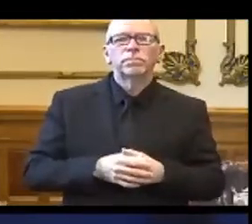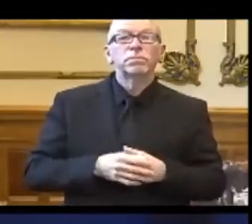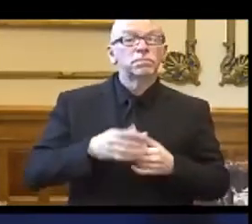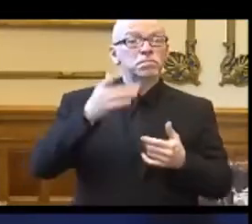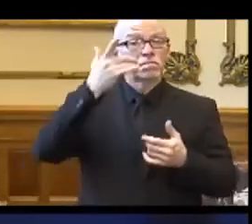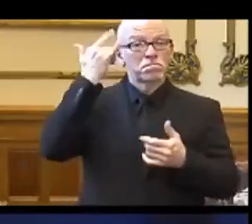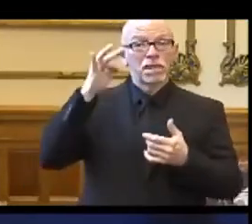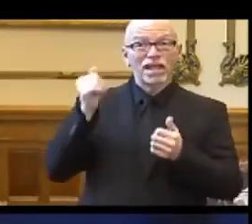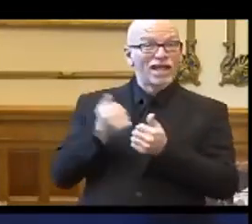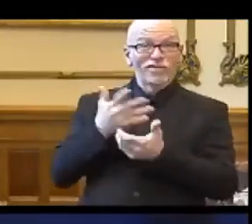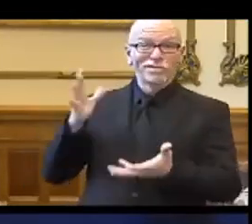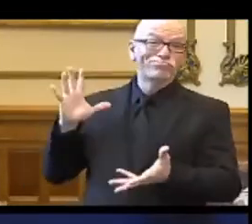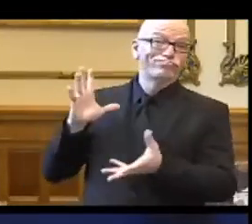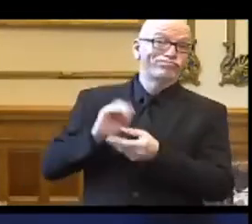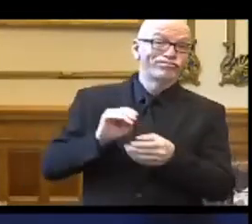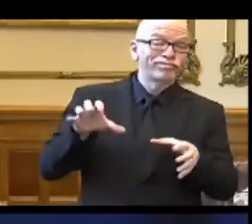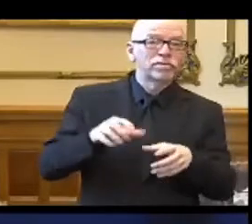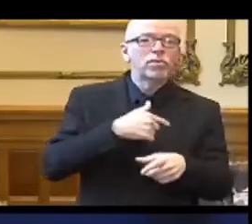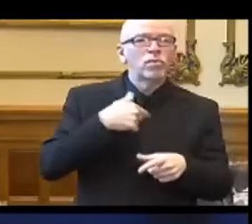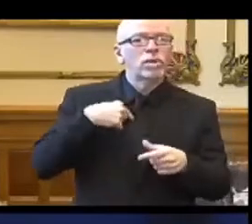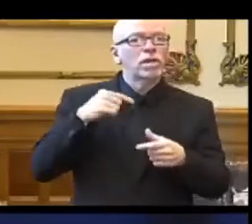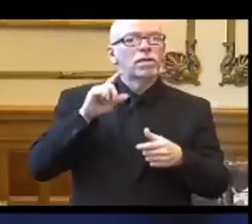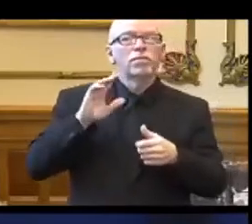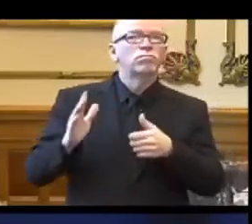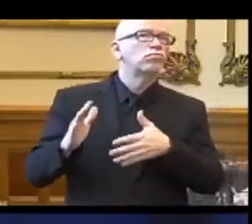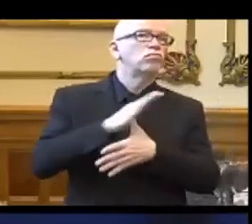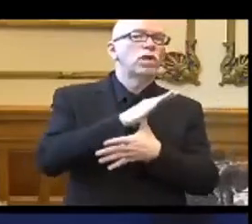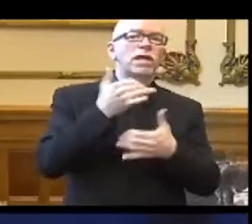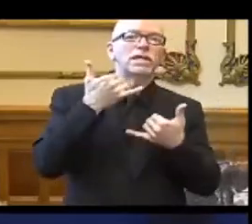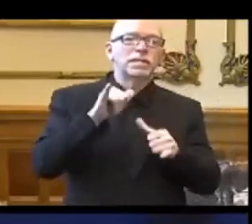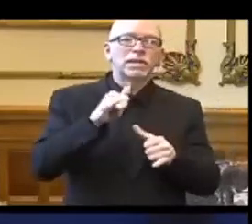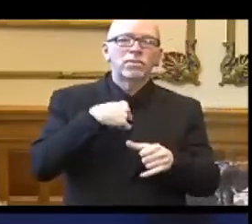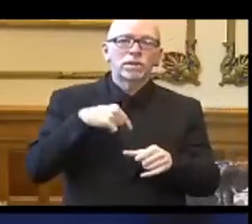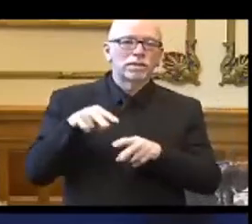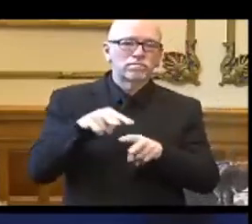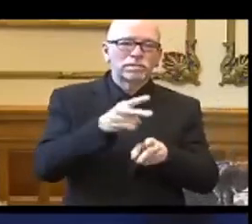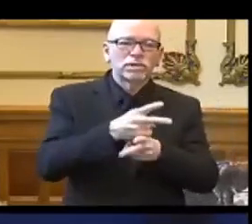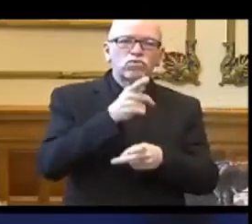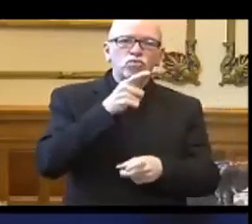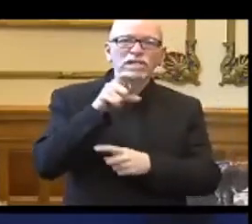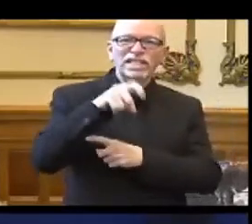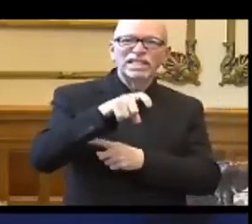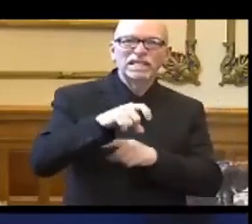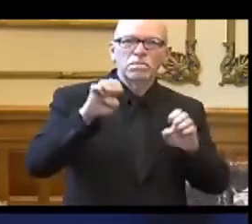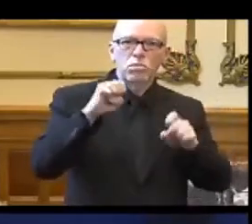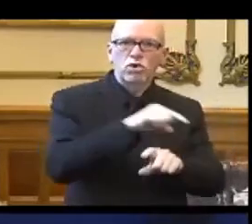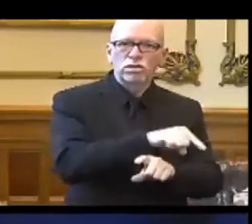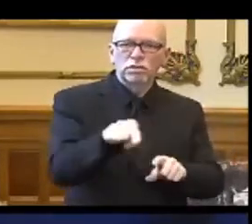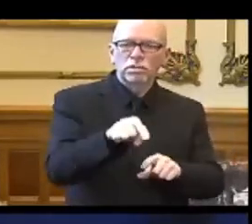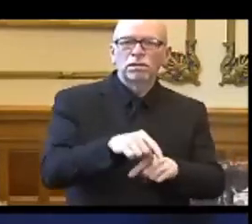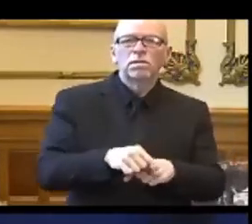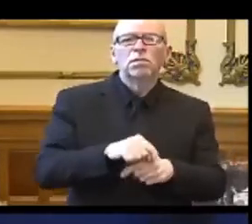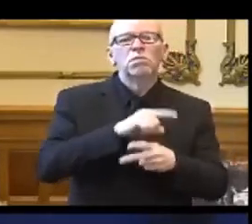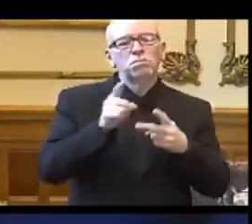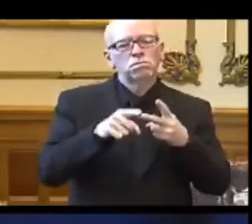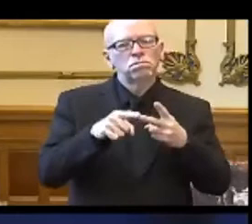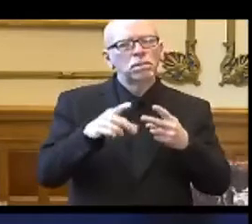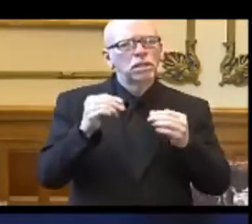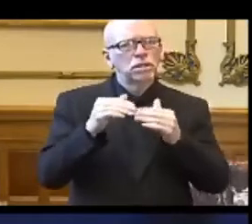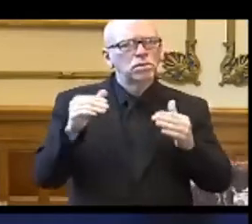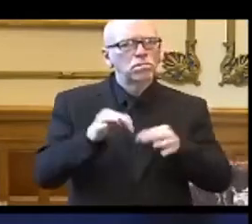all these efforts, continue to care for, first and foremost, those who are in need. And then secondly, and equally